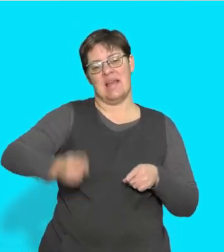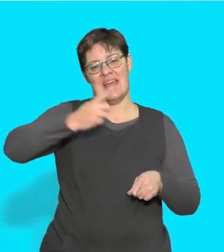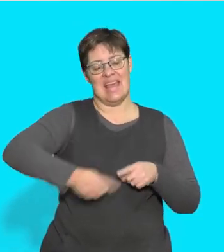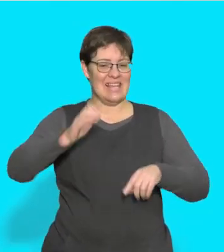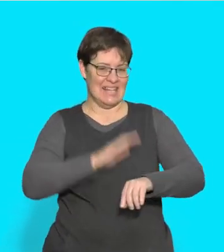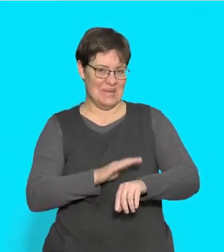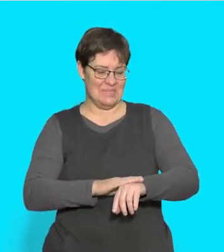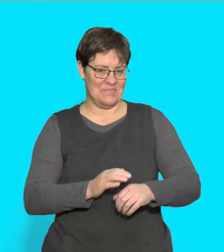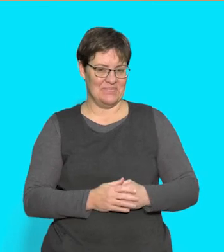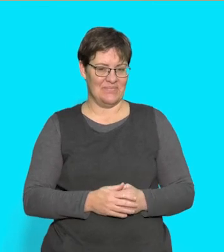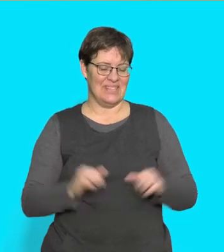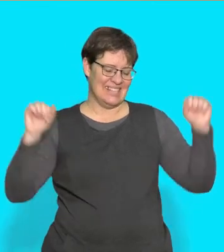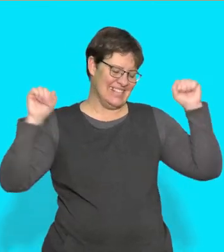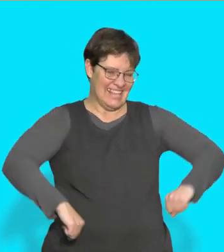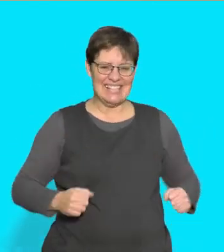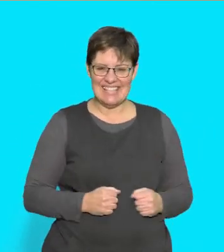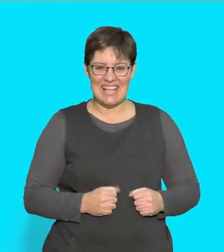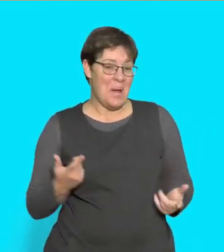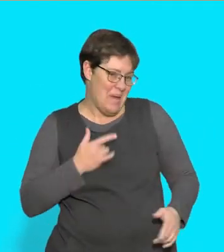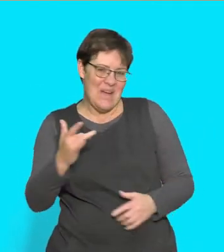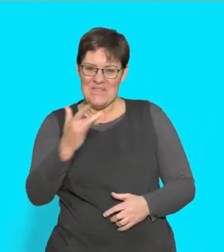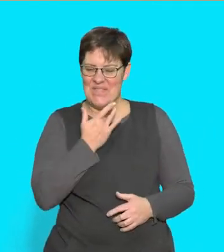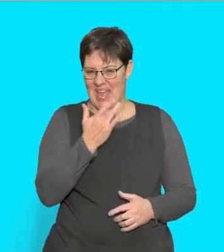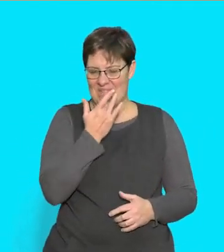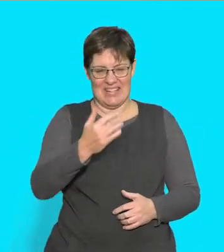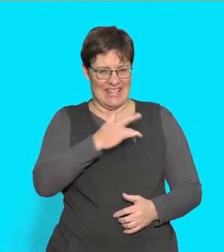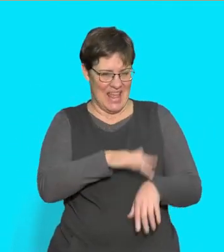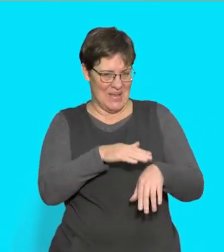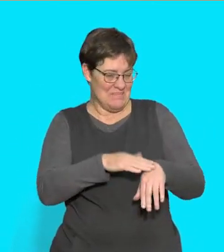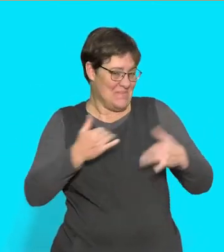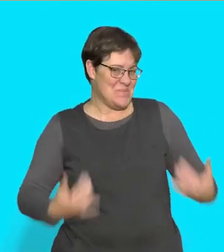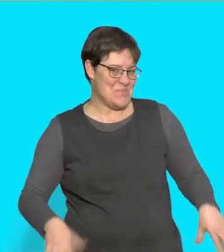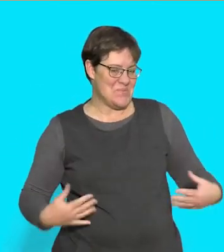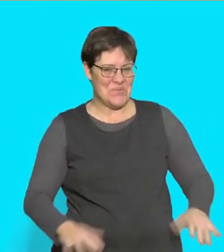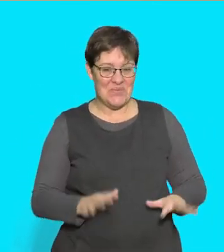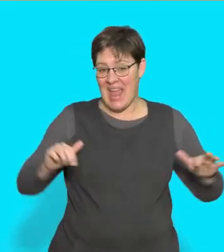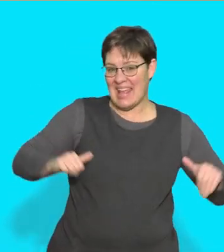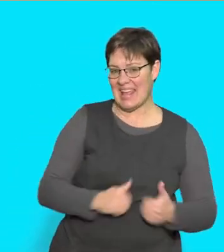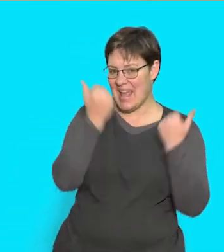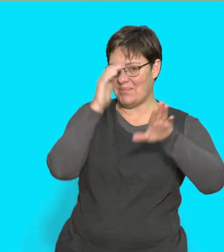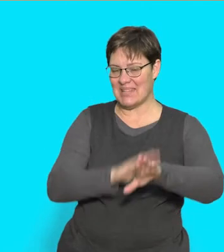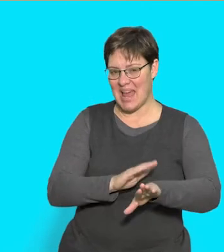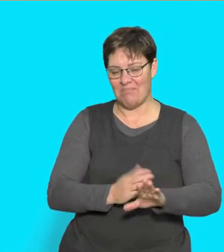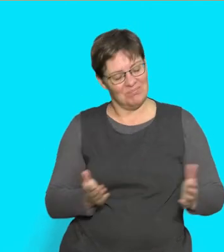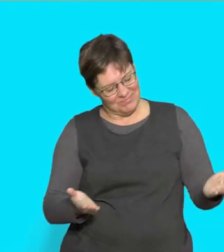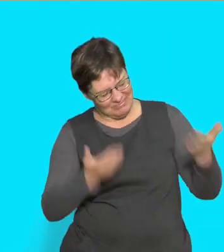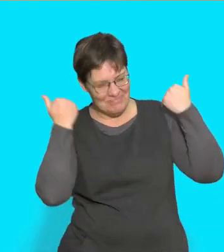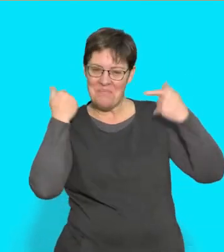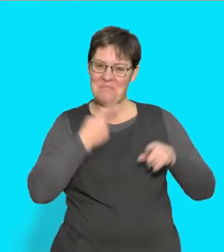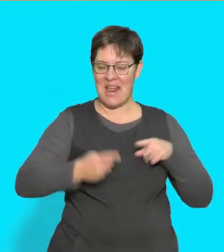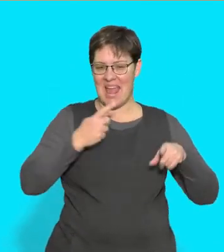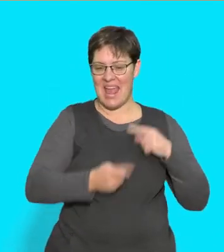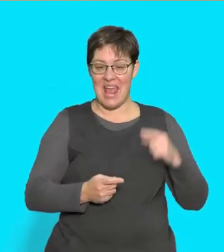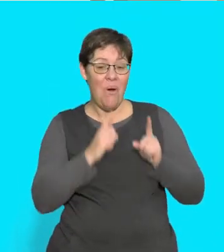Playtime. Yay! It's my favorite time. It's game time. Let's play